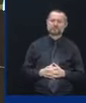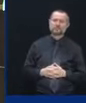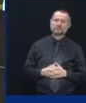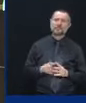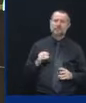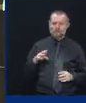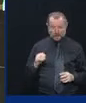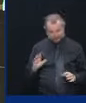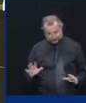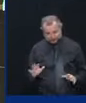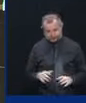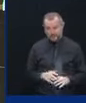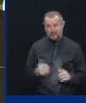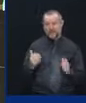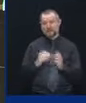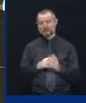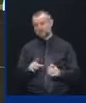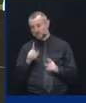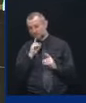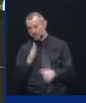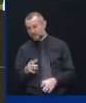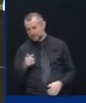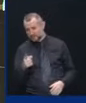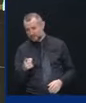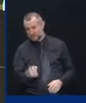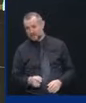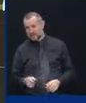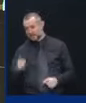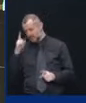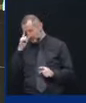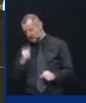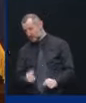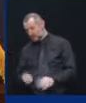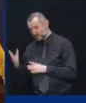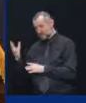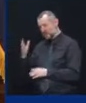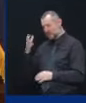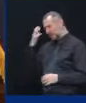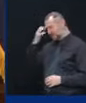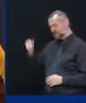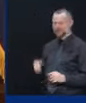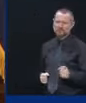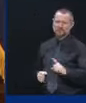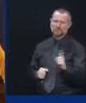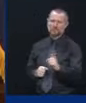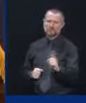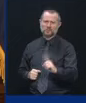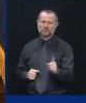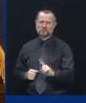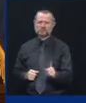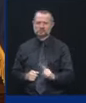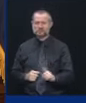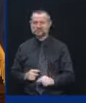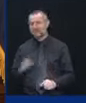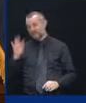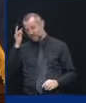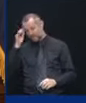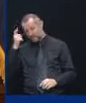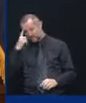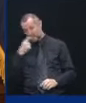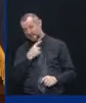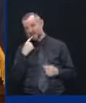not lose all intelligence, right, and all common sense. When the federal government announced we were